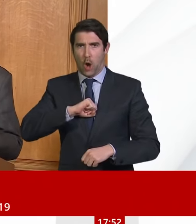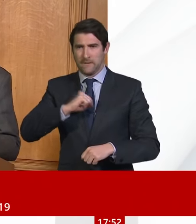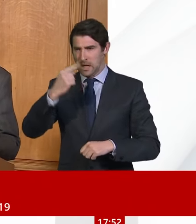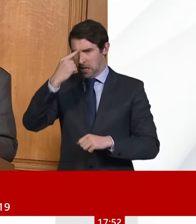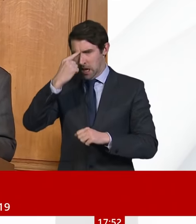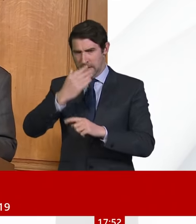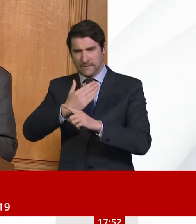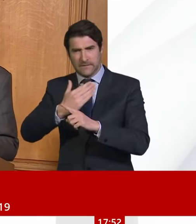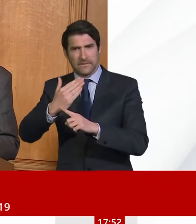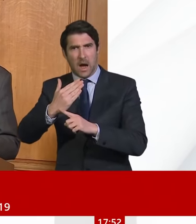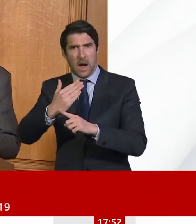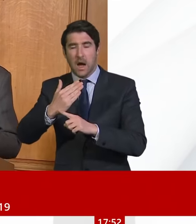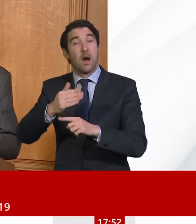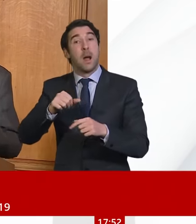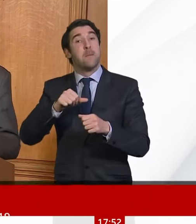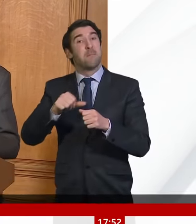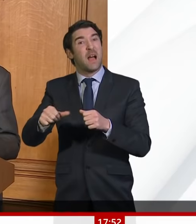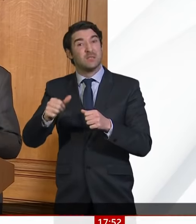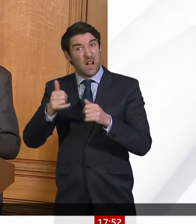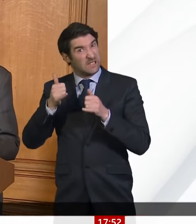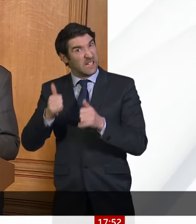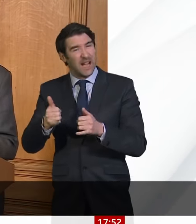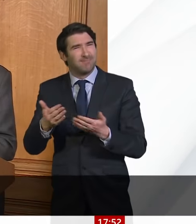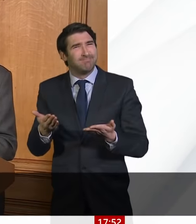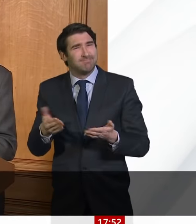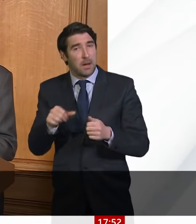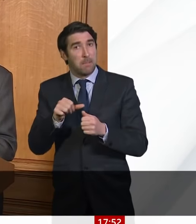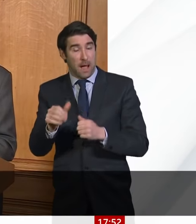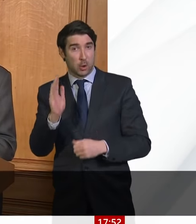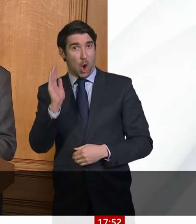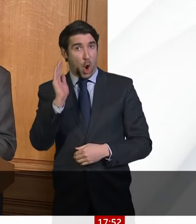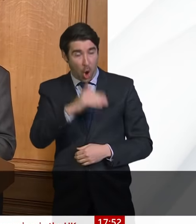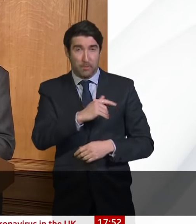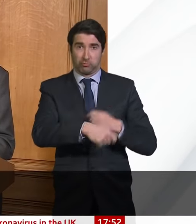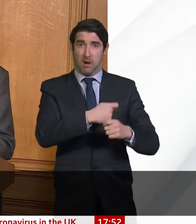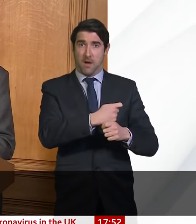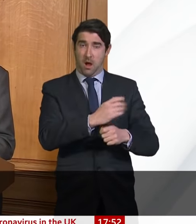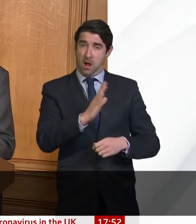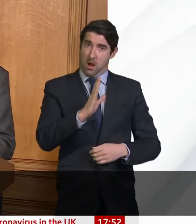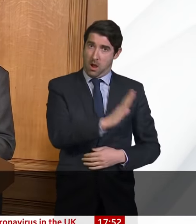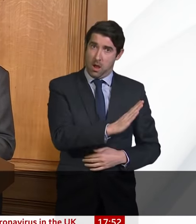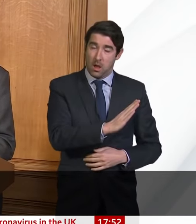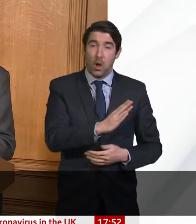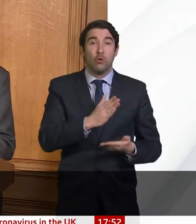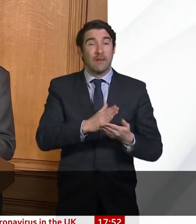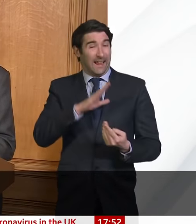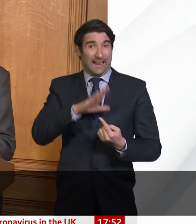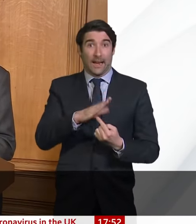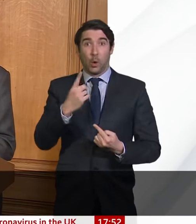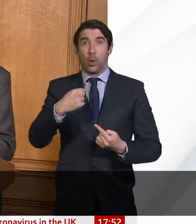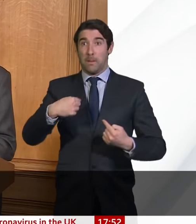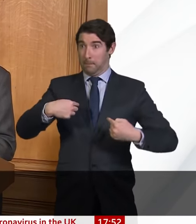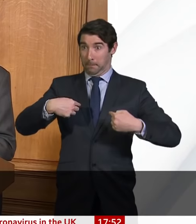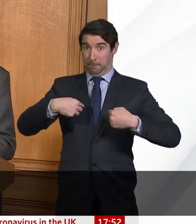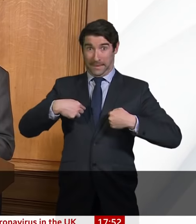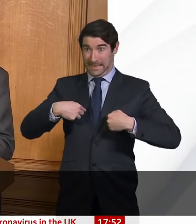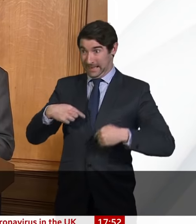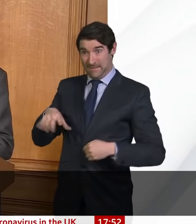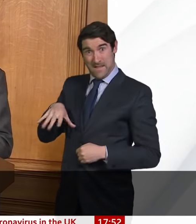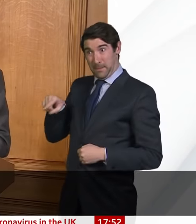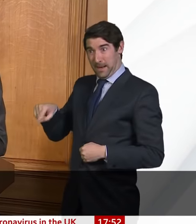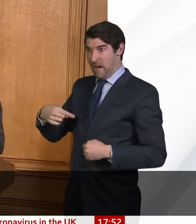make sure is that they get better. We have a duty of care to our own staff, and if they're at home sick, then it's really important that they get better before they come